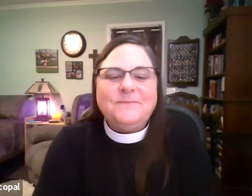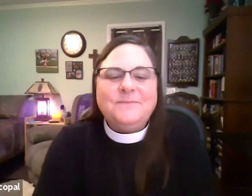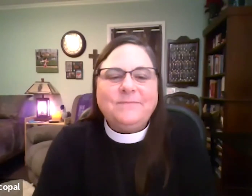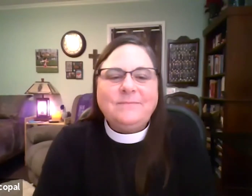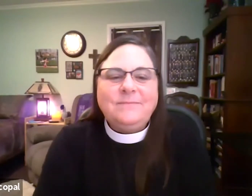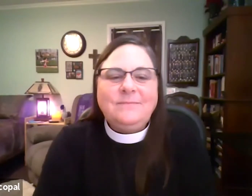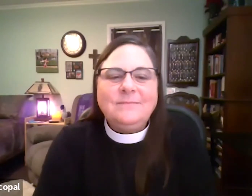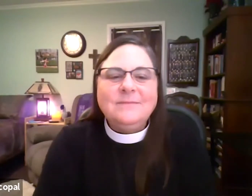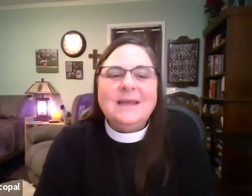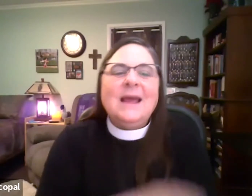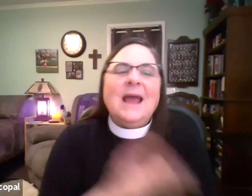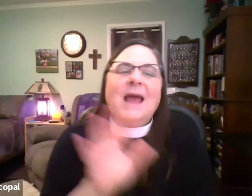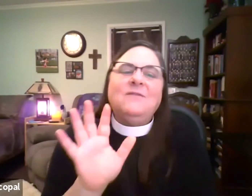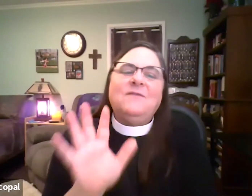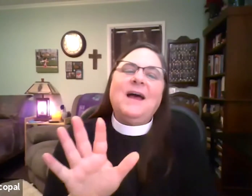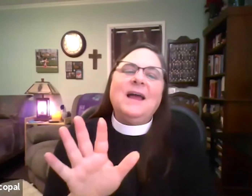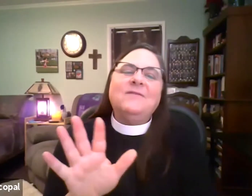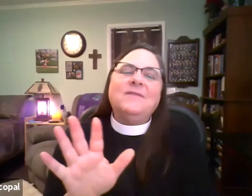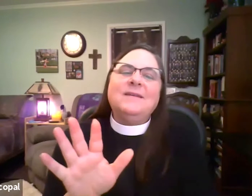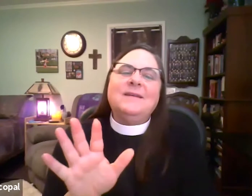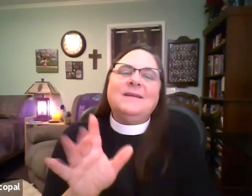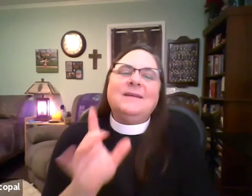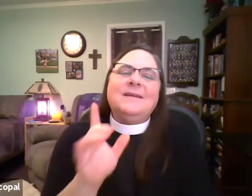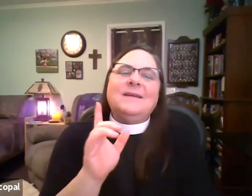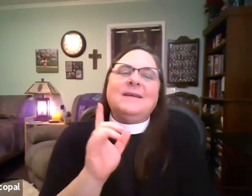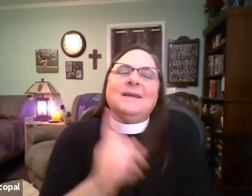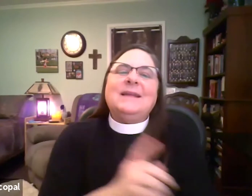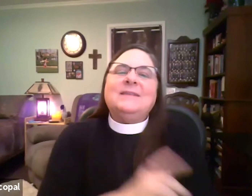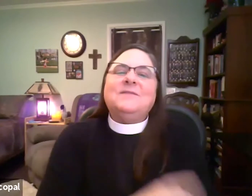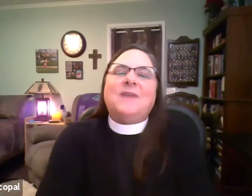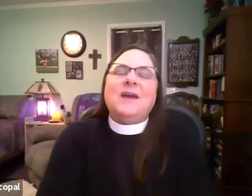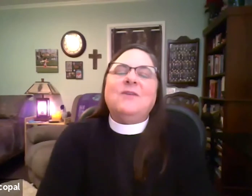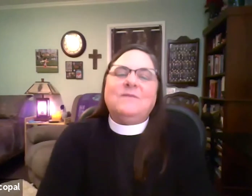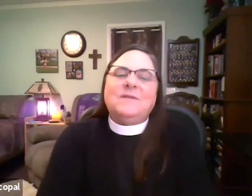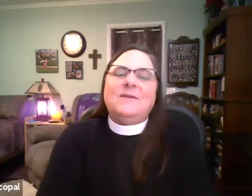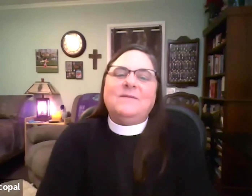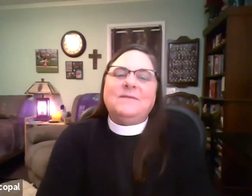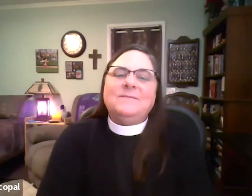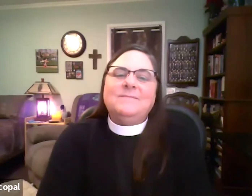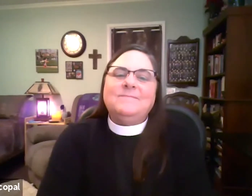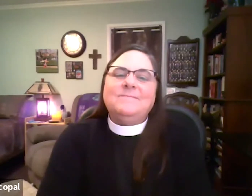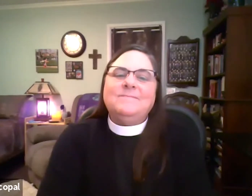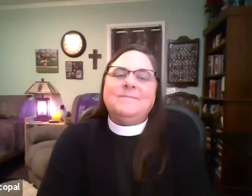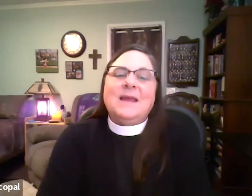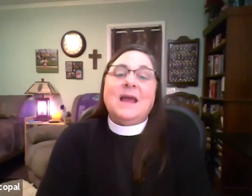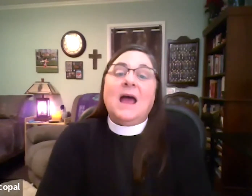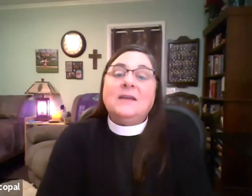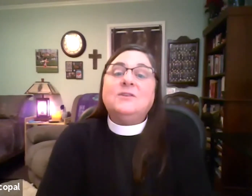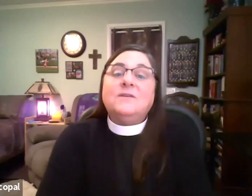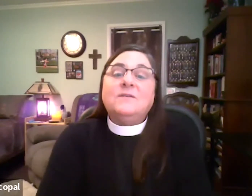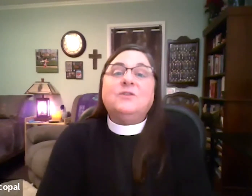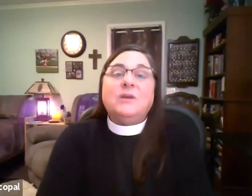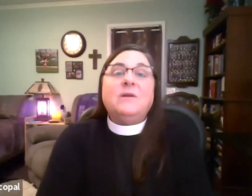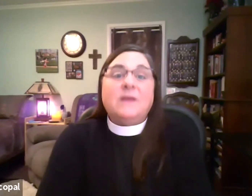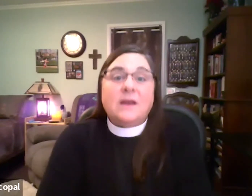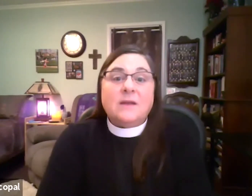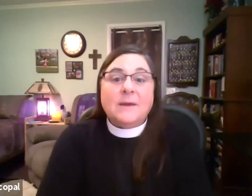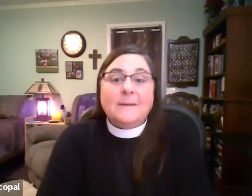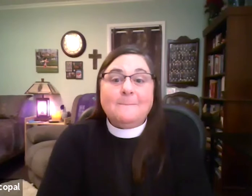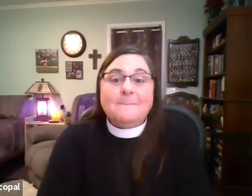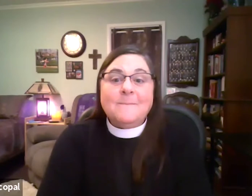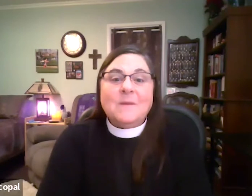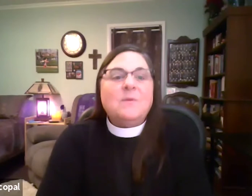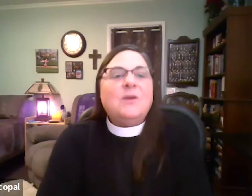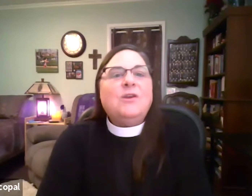you. And five, it's a fire of love. I deserve the treatment of an